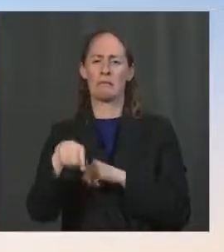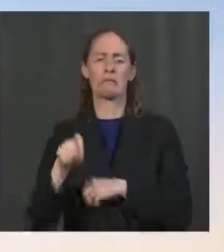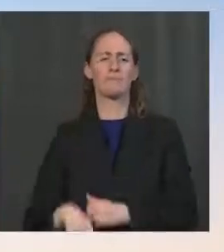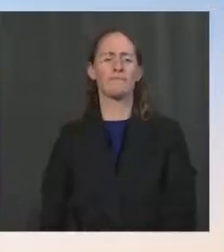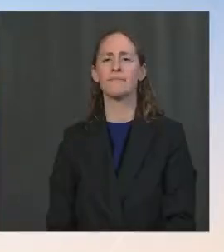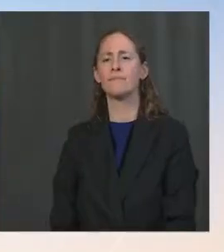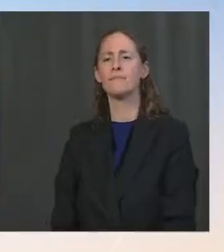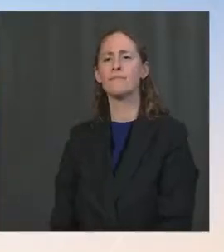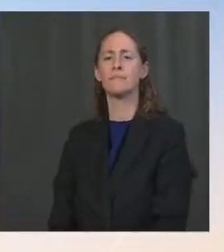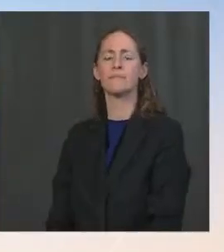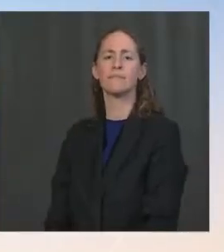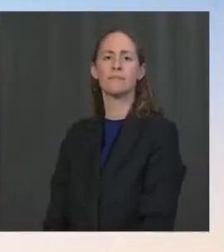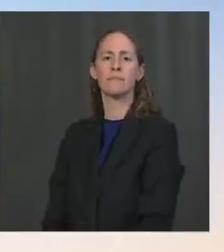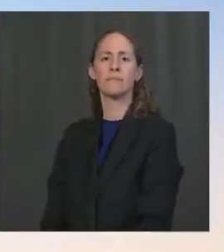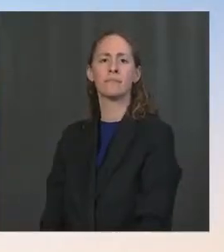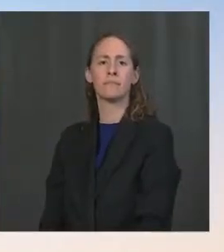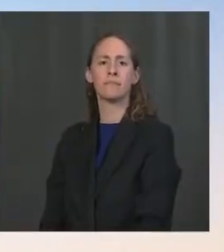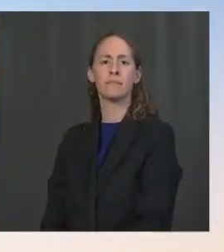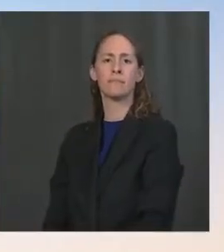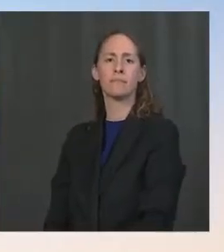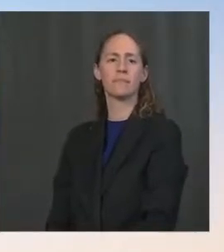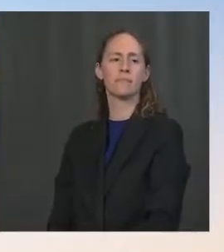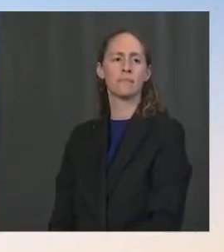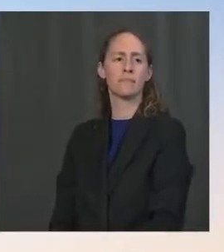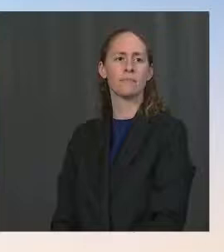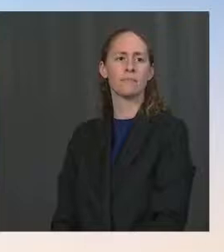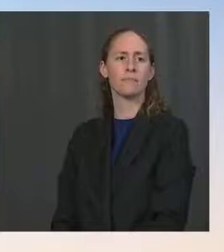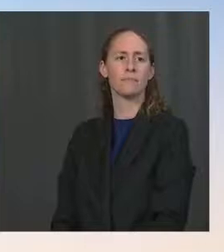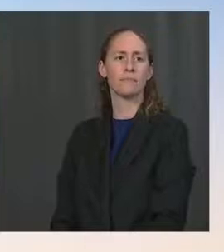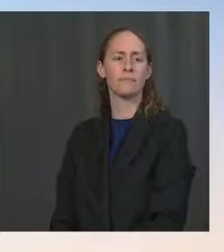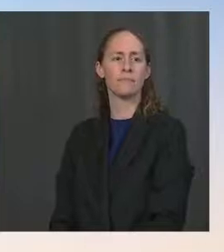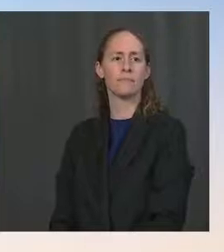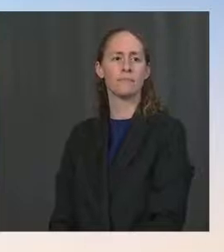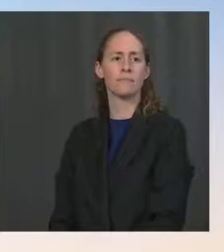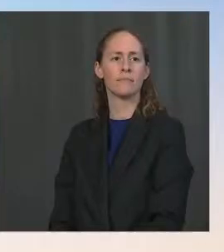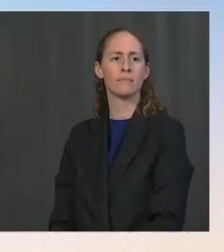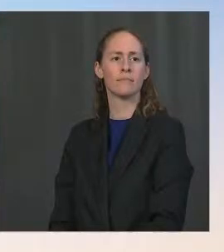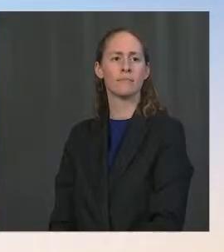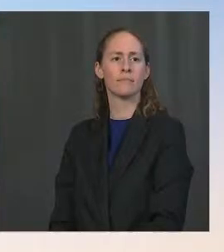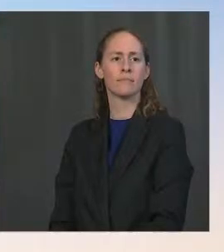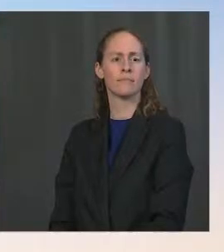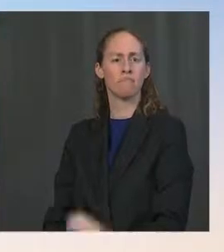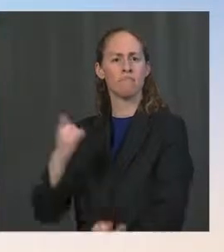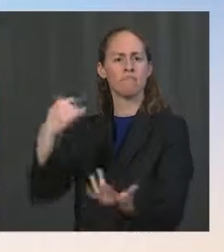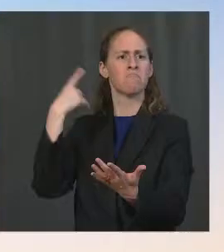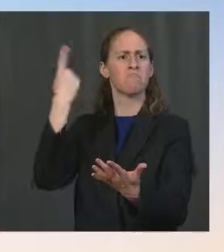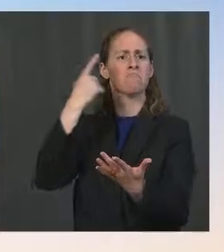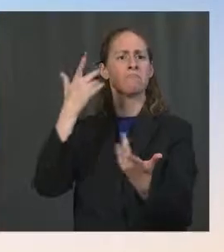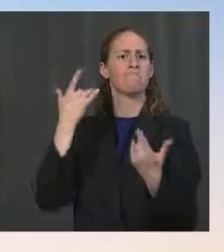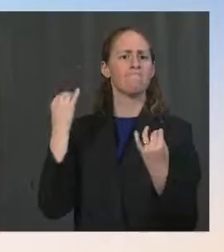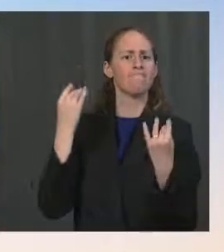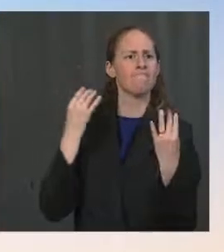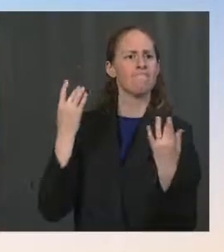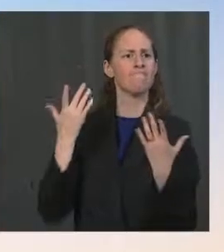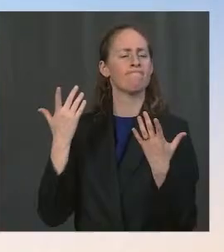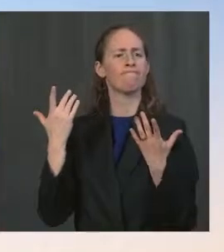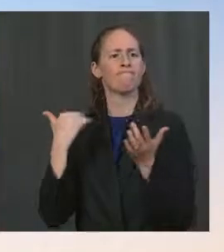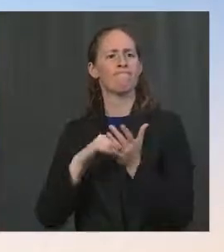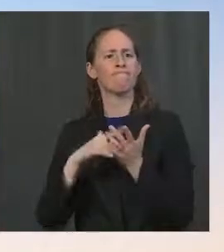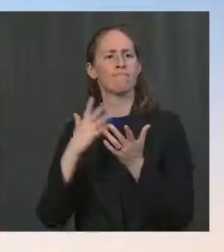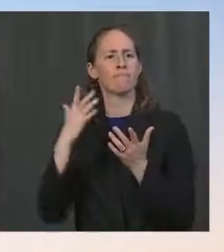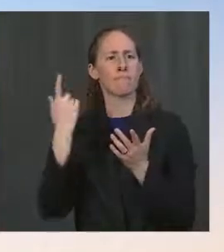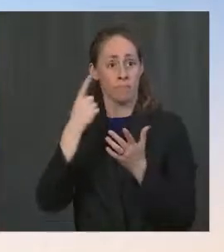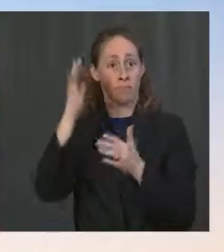on the rebuilding of the Gulf and also the administration's infrastructure bill. Steel prices have doubled in the United States in the